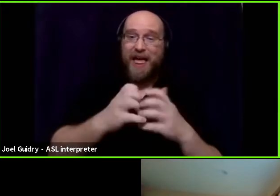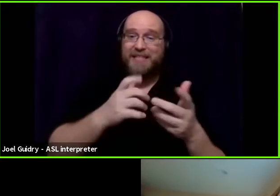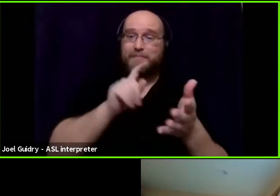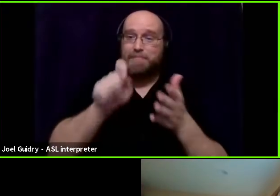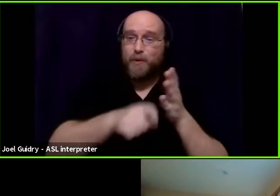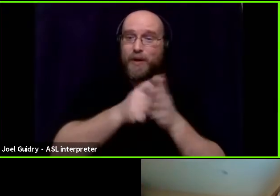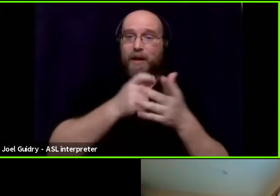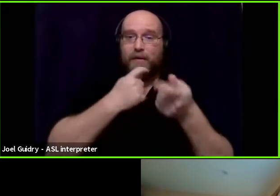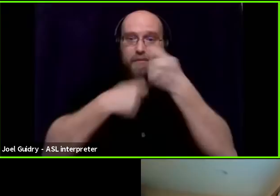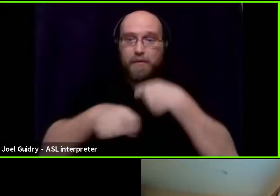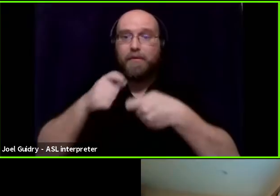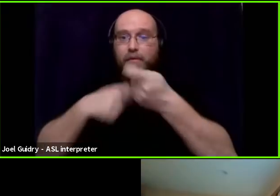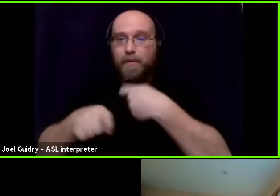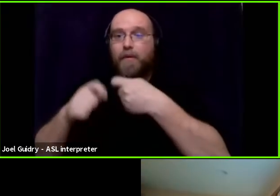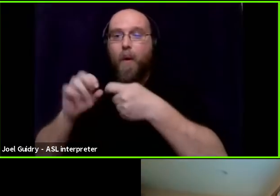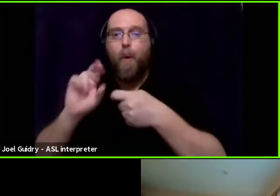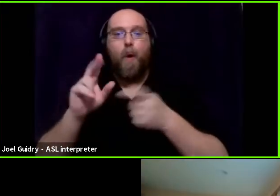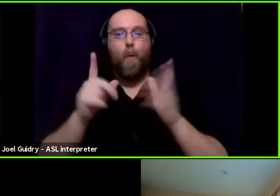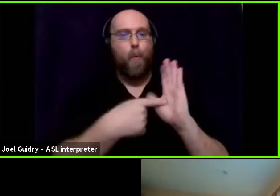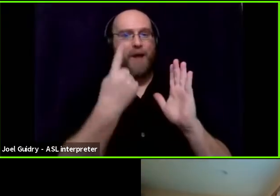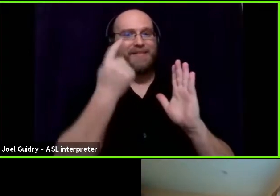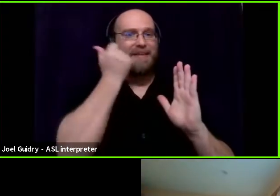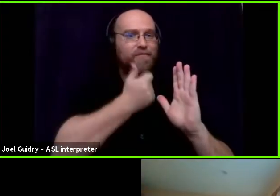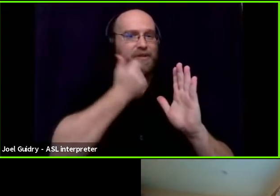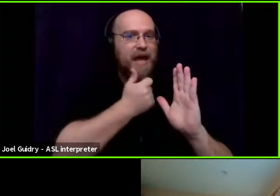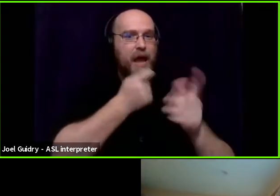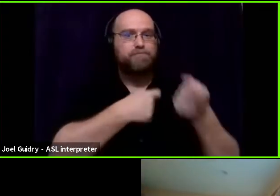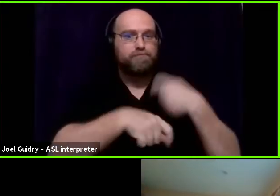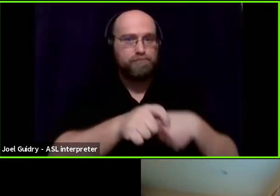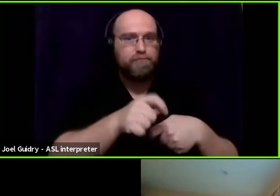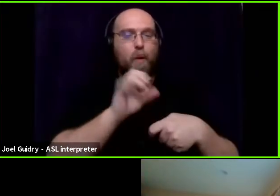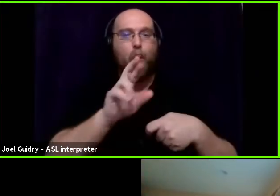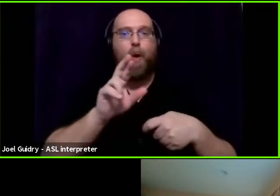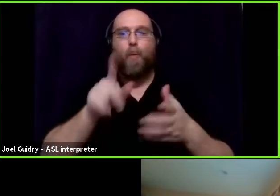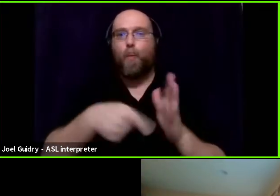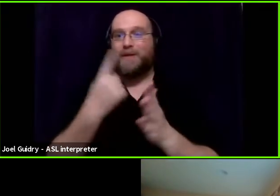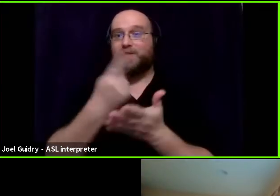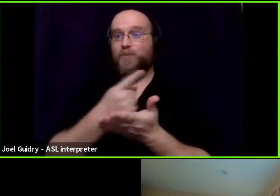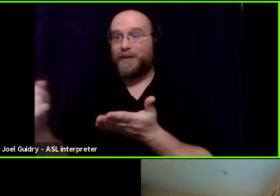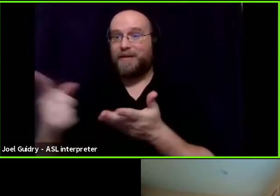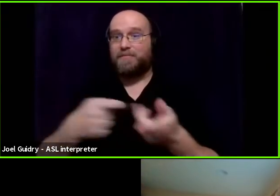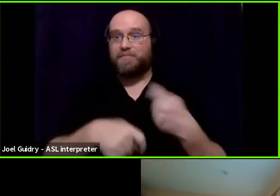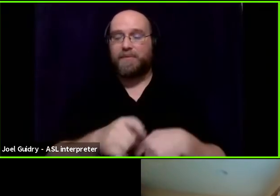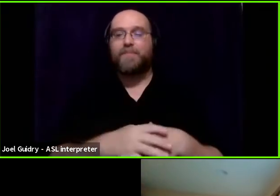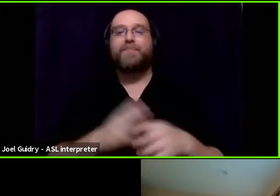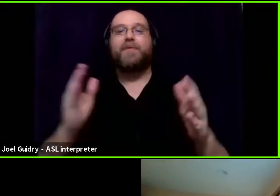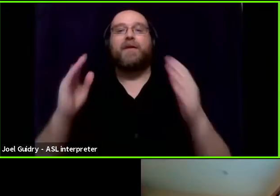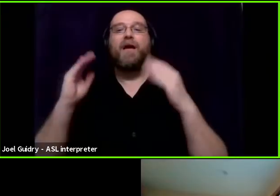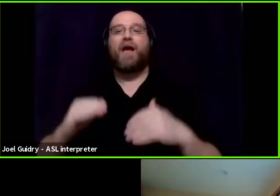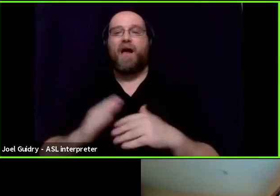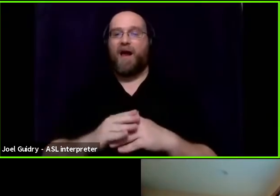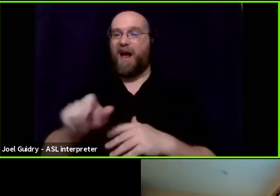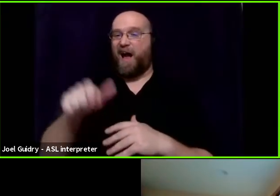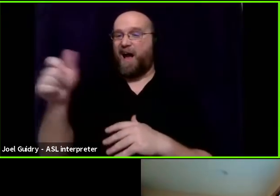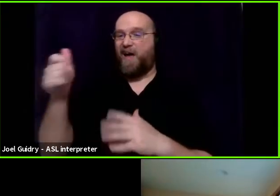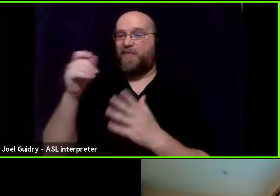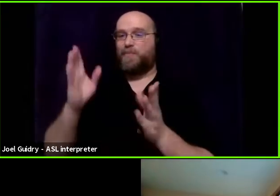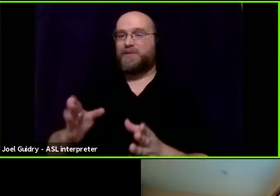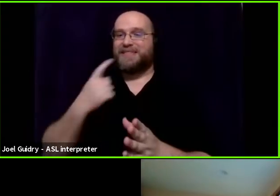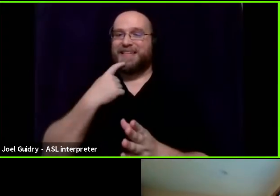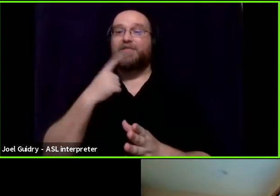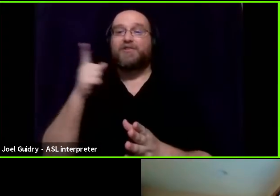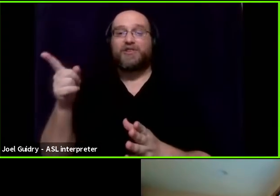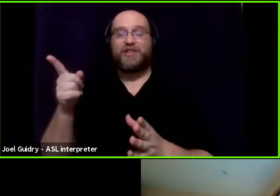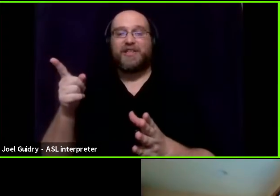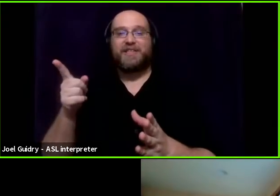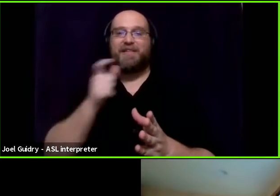a week? Another member, Mayumi, says she works with preschoolers who are not required to wear a mask. Does that mean she's going to get an